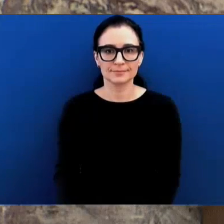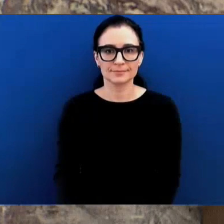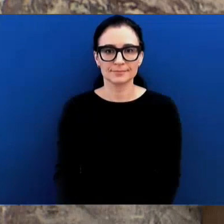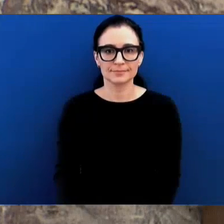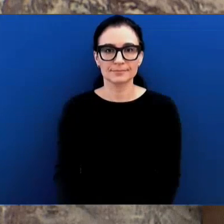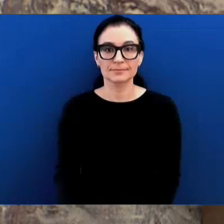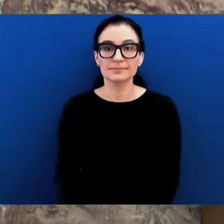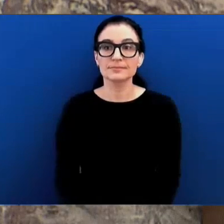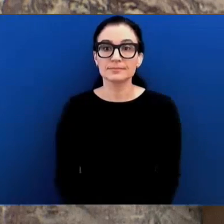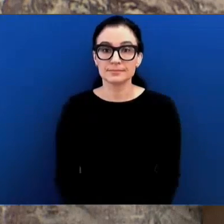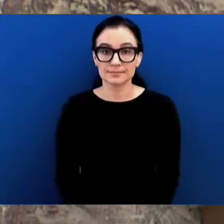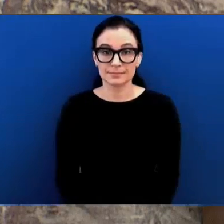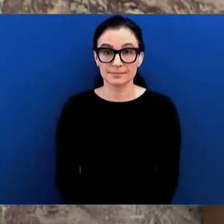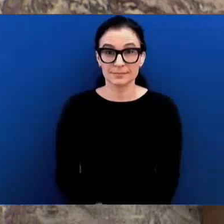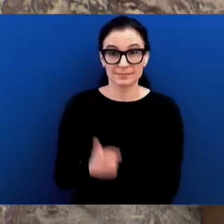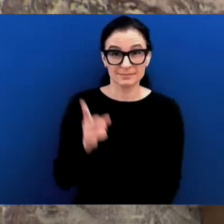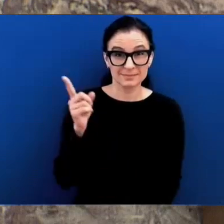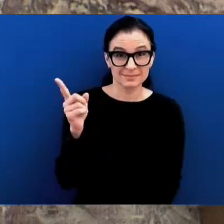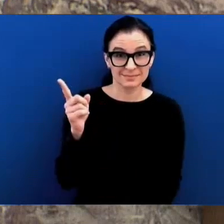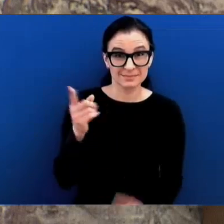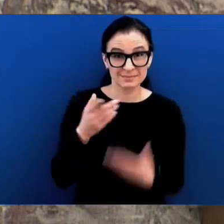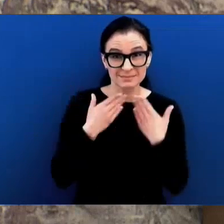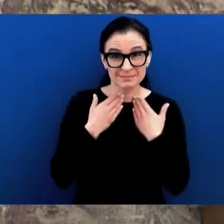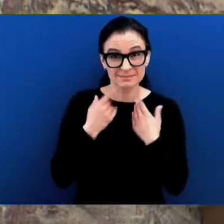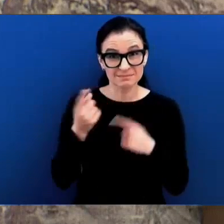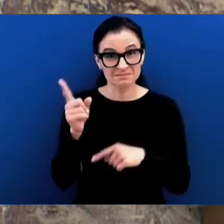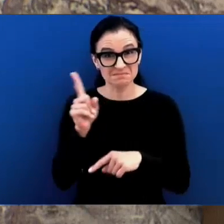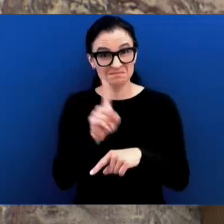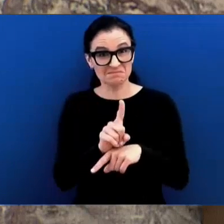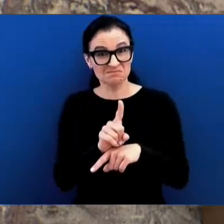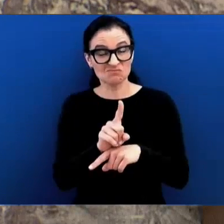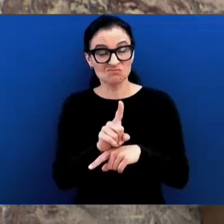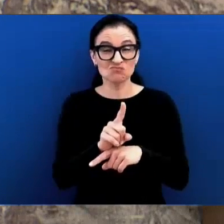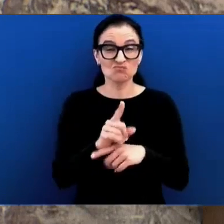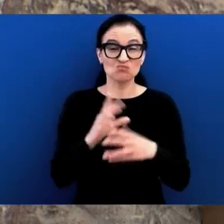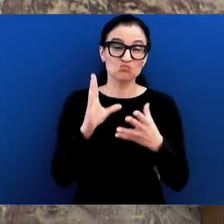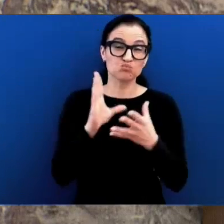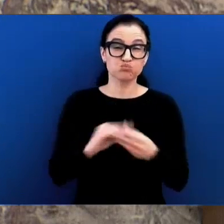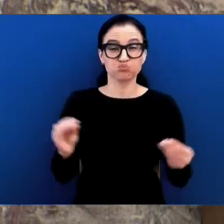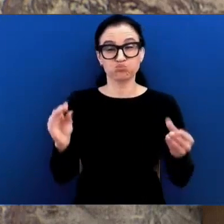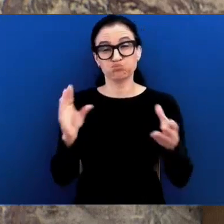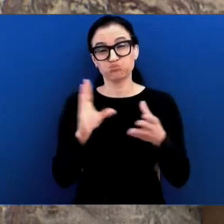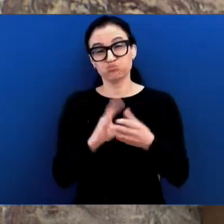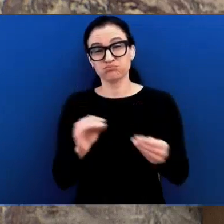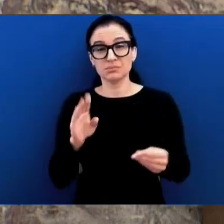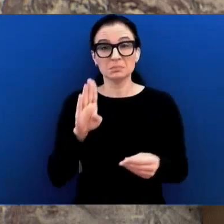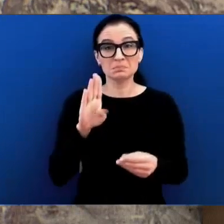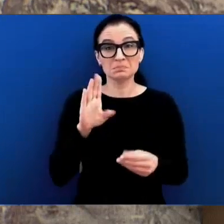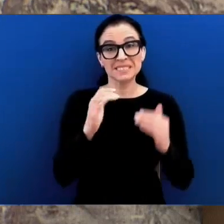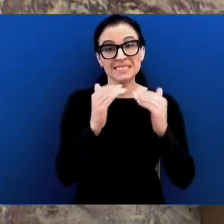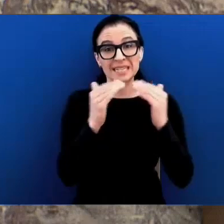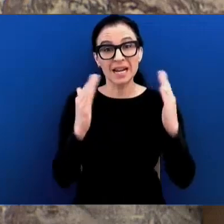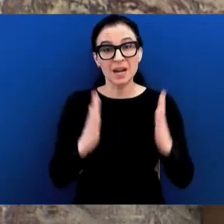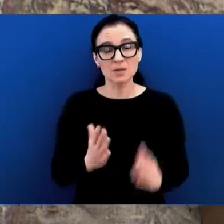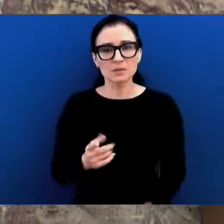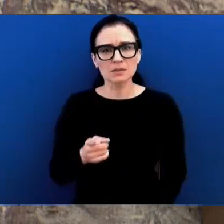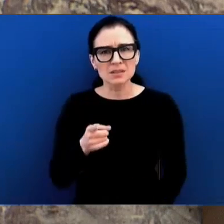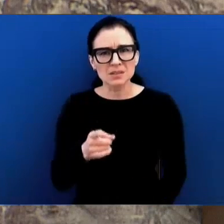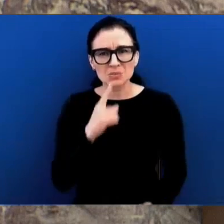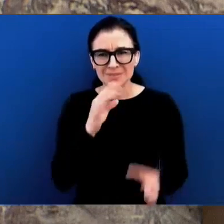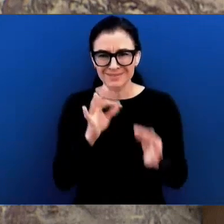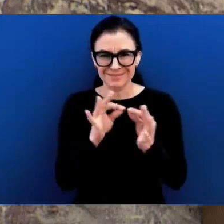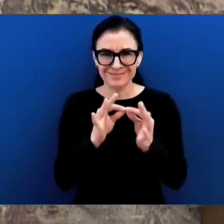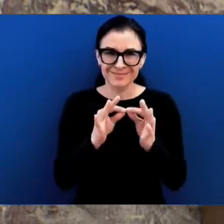about housing in BC, where we have the highest cost of housing in North America, highest rents in